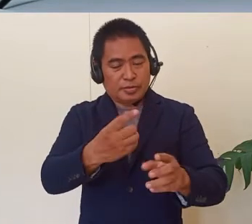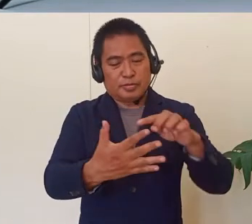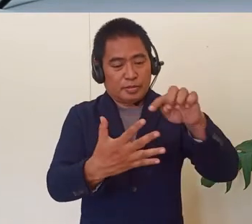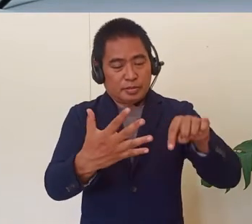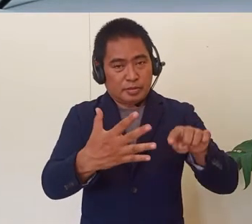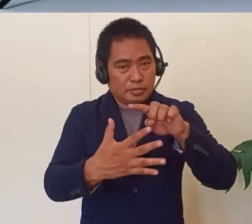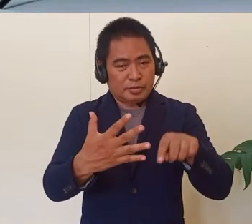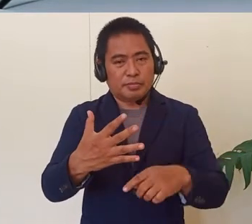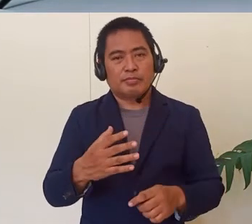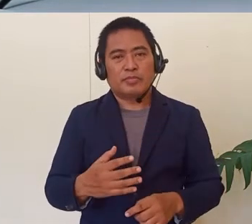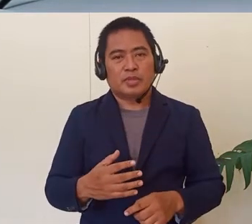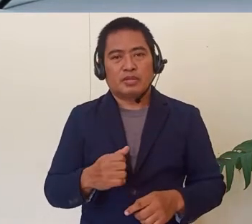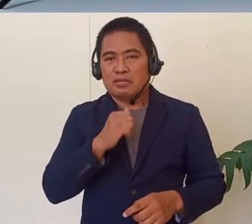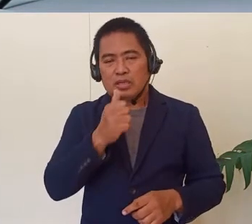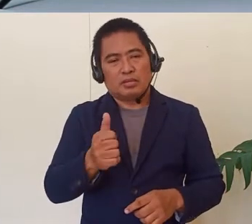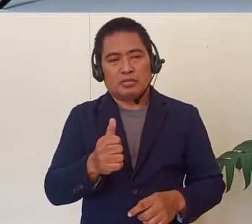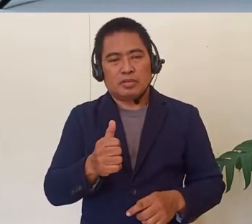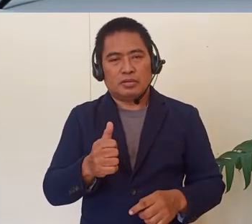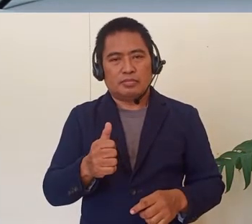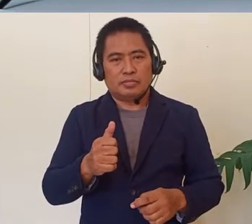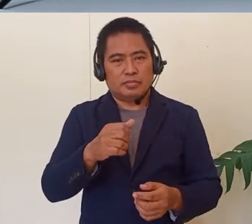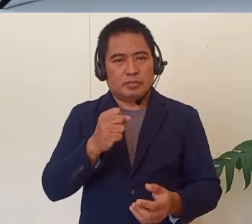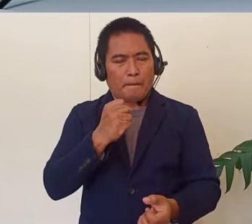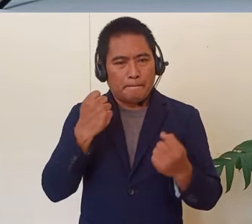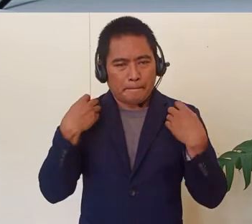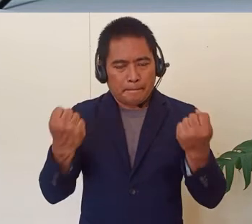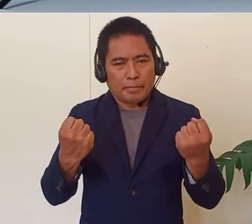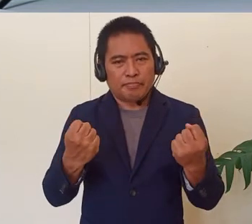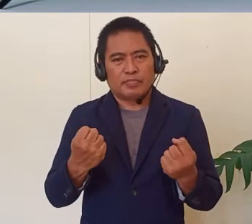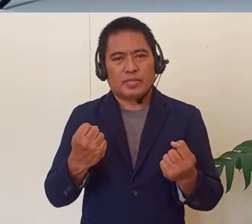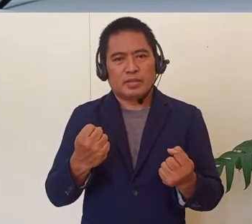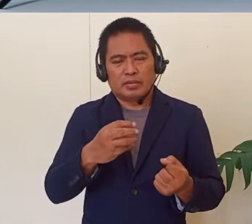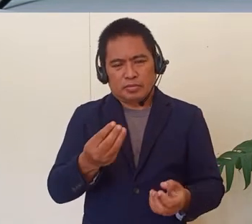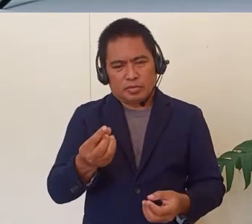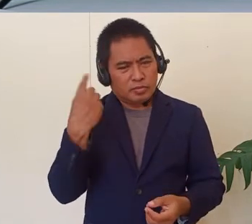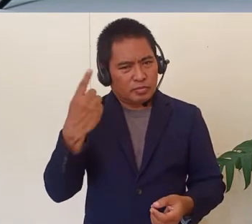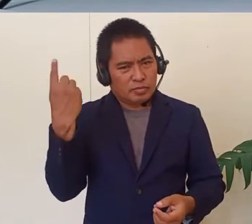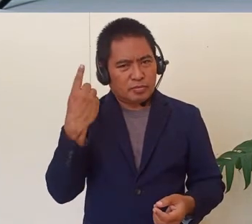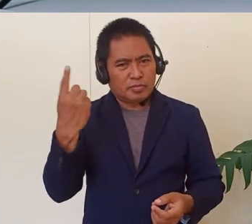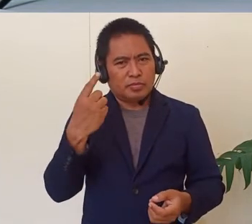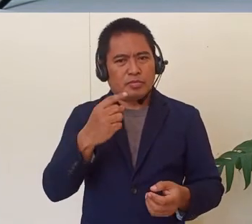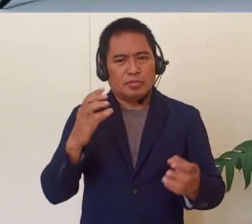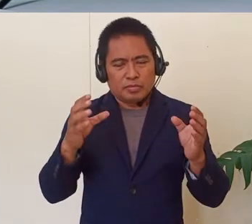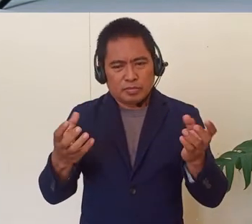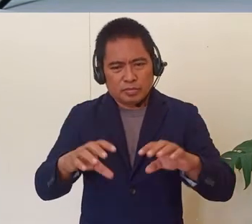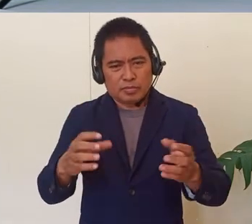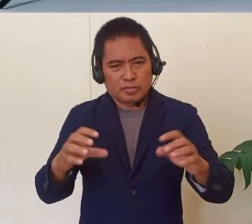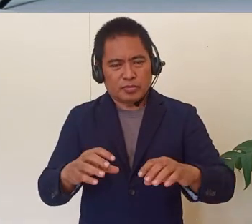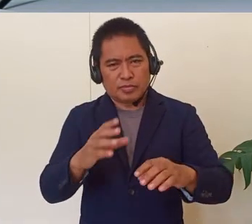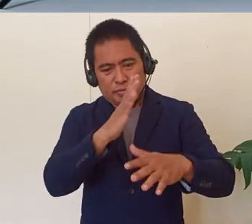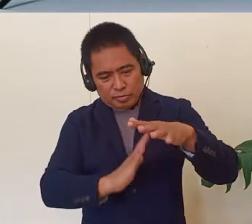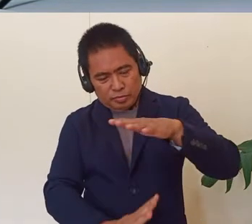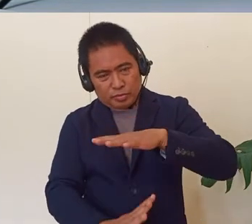slight agitation causes precipitation. In this process, some